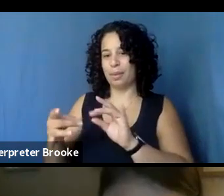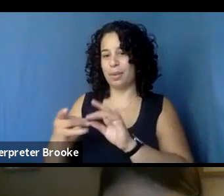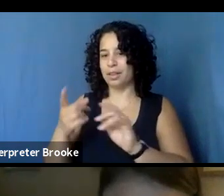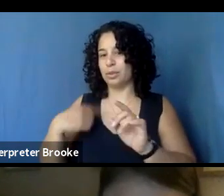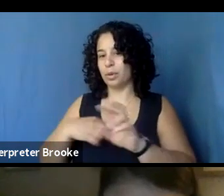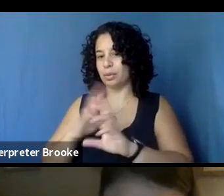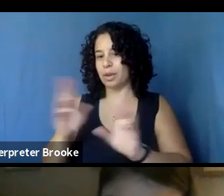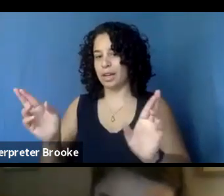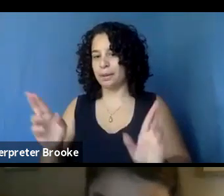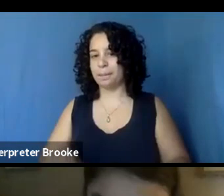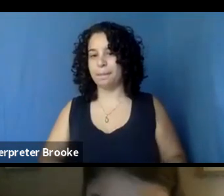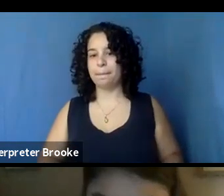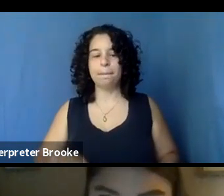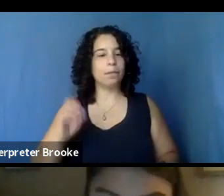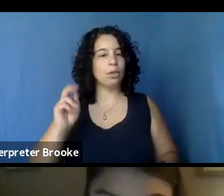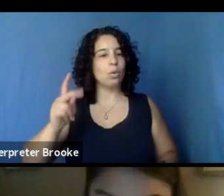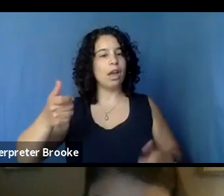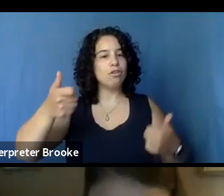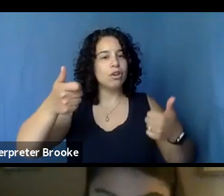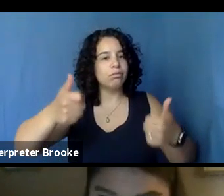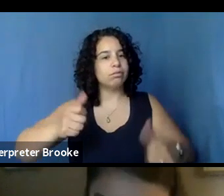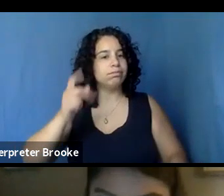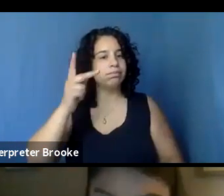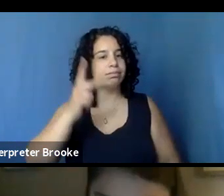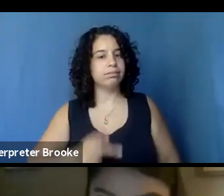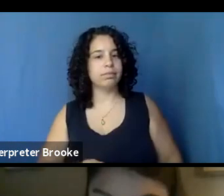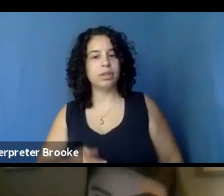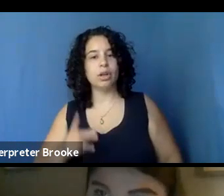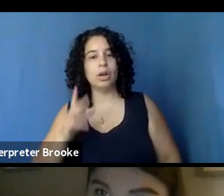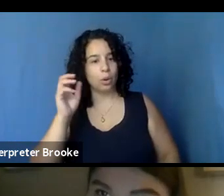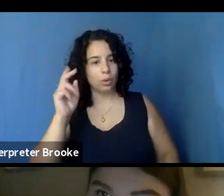Okay, good, good, good.